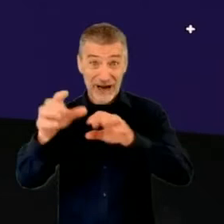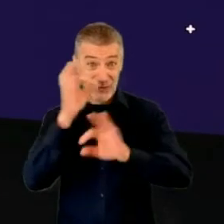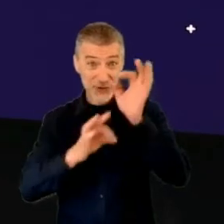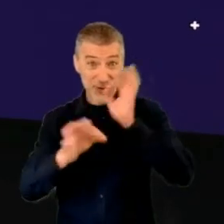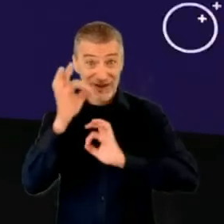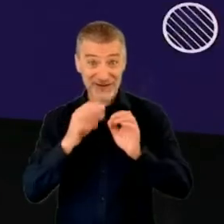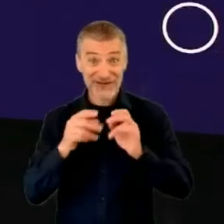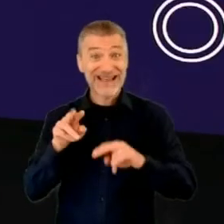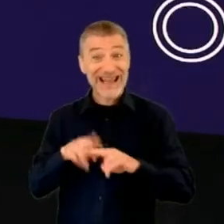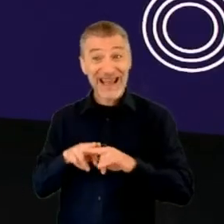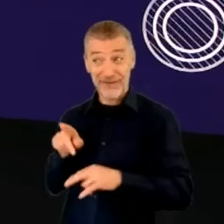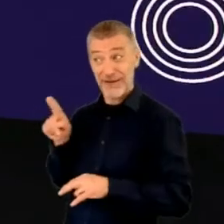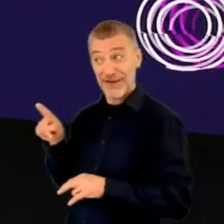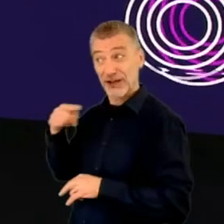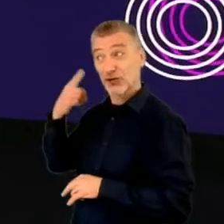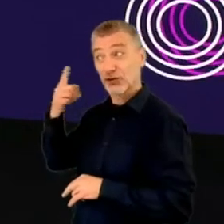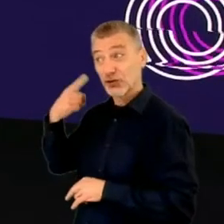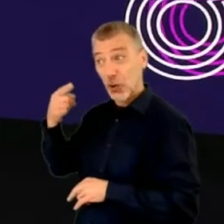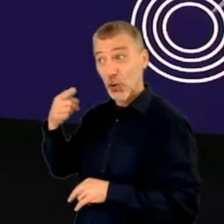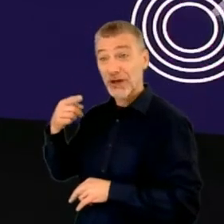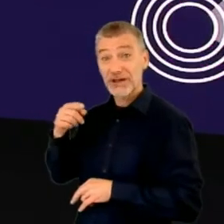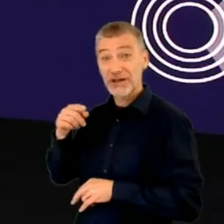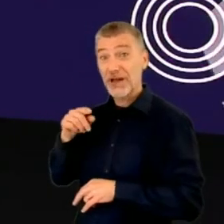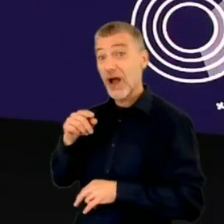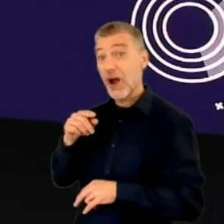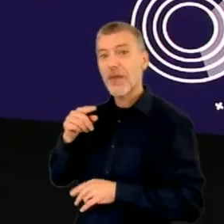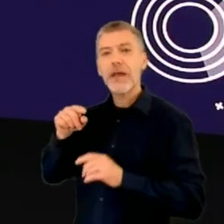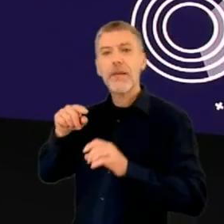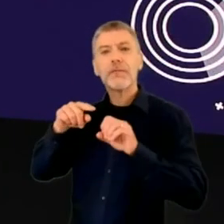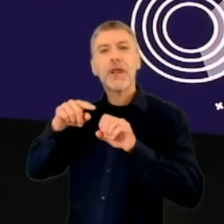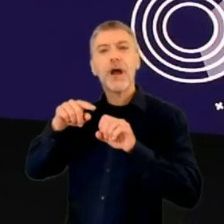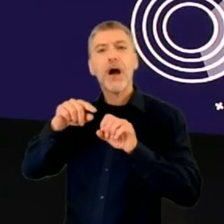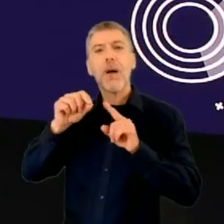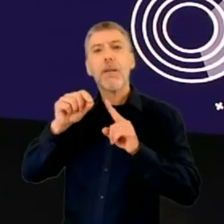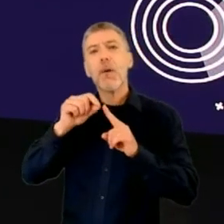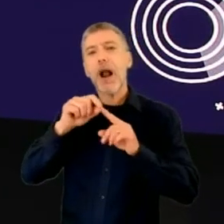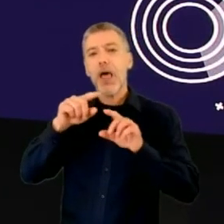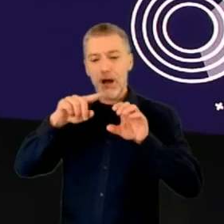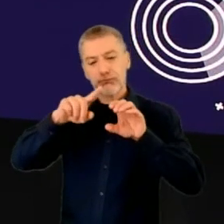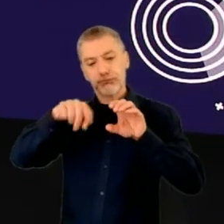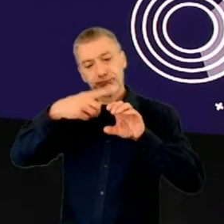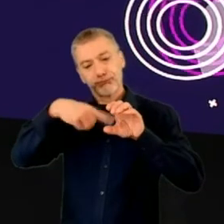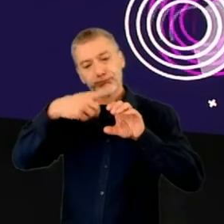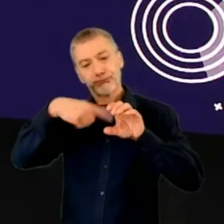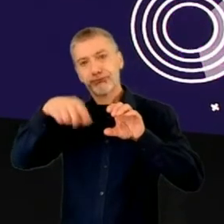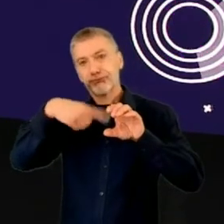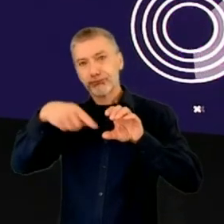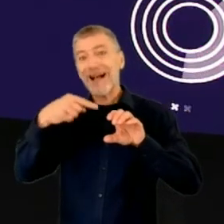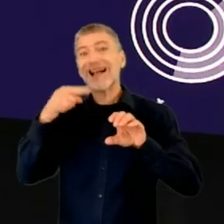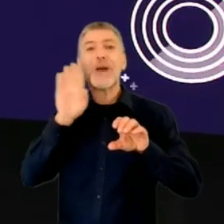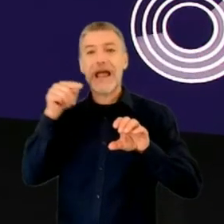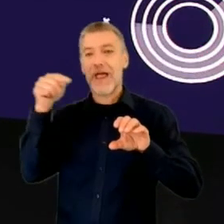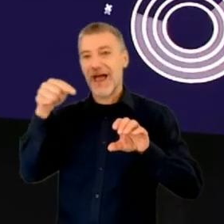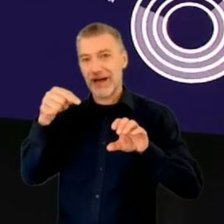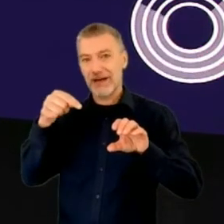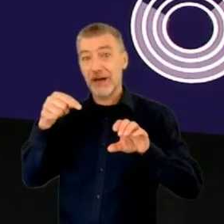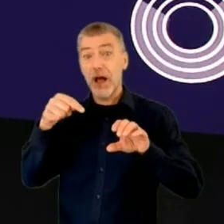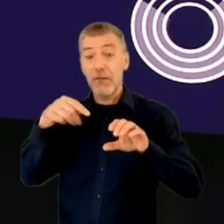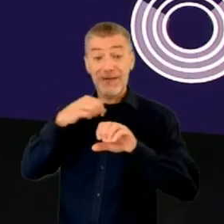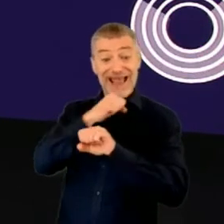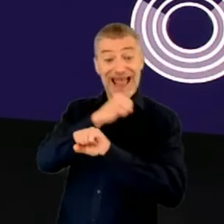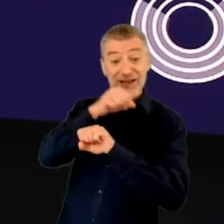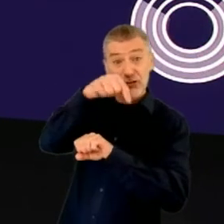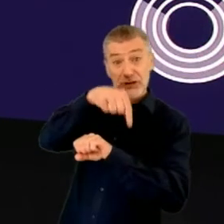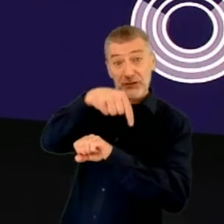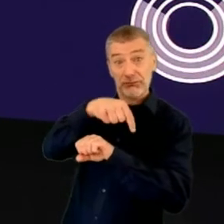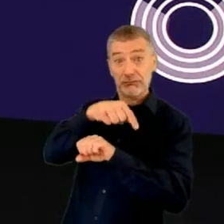up, you'll know about it because the propeller will make a little bit of noise. But Byron's absolutely right. The propulsion system itself is silent. It's just the propeller that